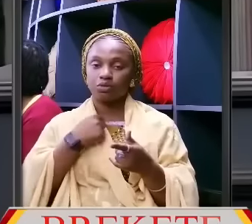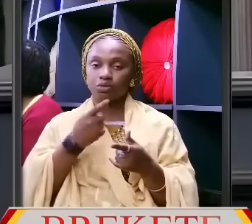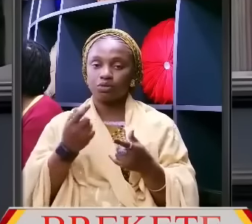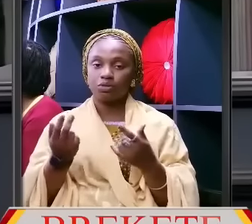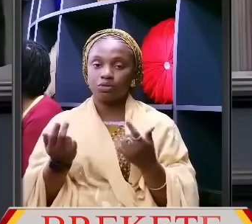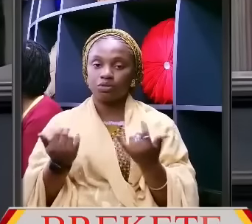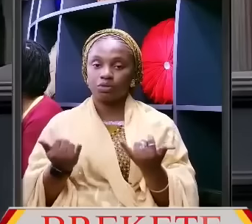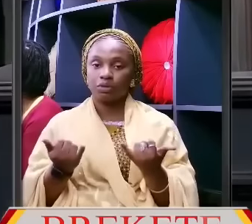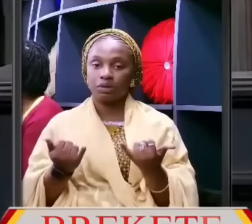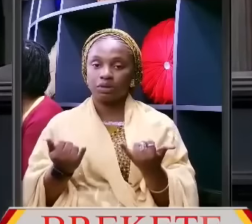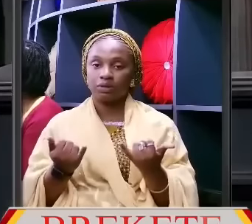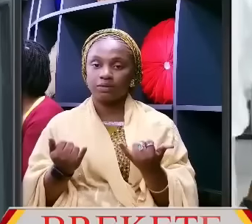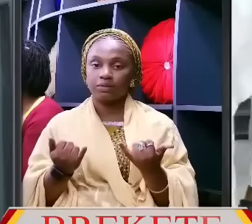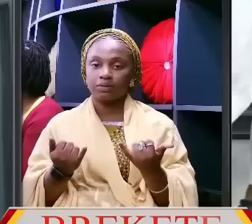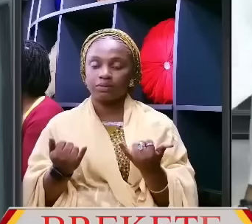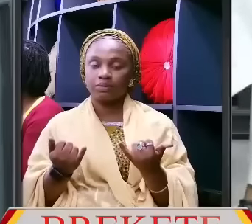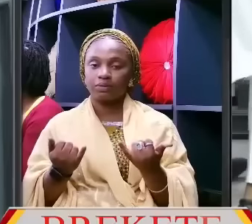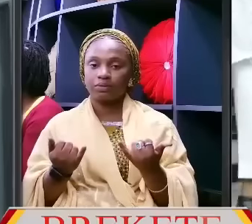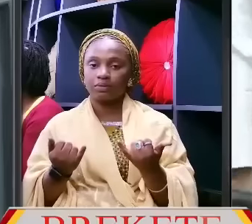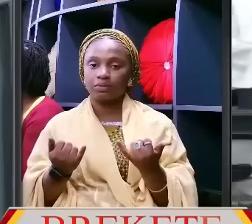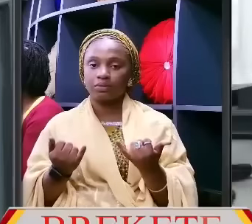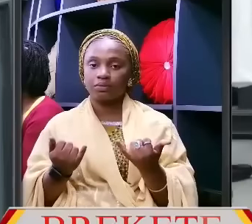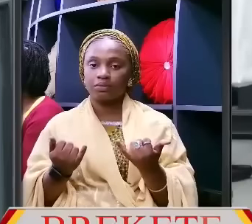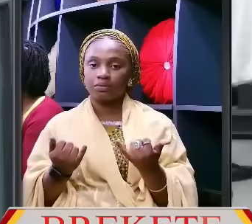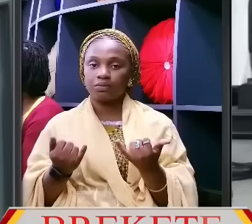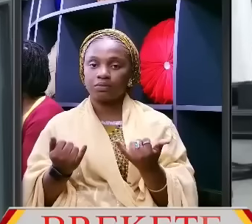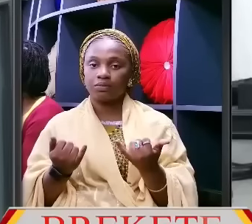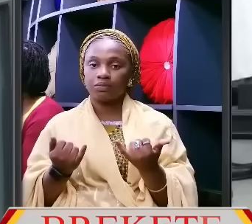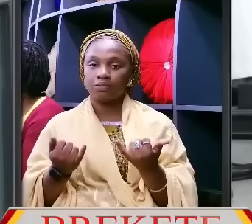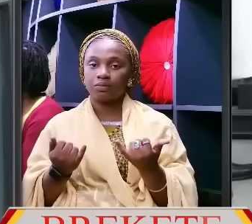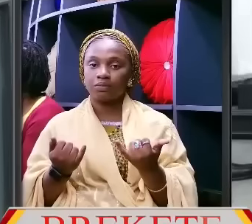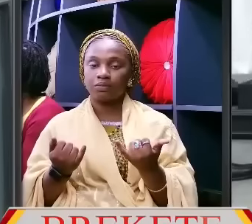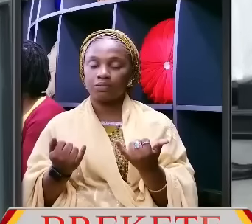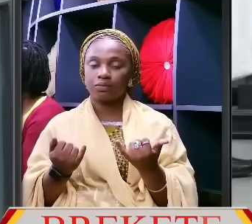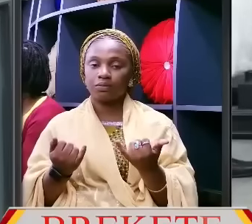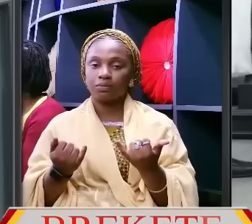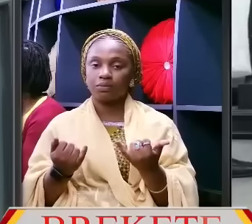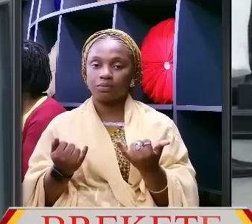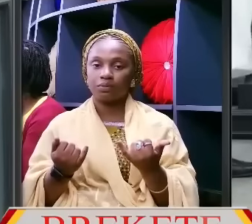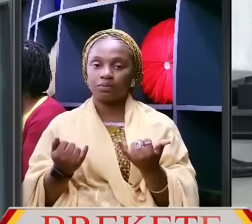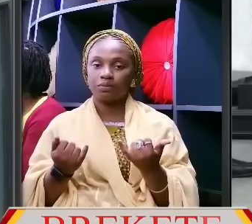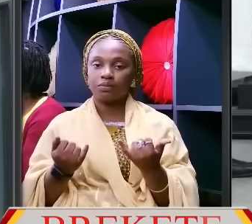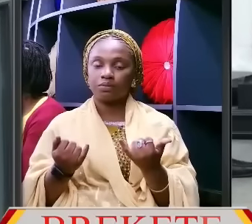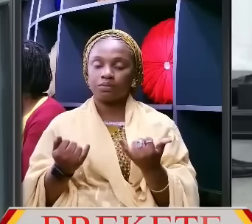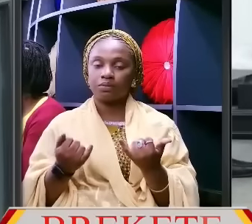Sir? I said a problem of a motor. Okay, now motor. Okay. Don't worry. Okay.